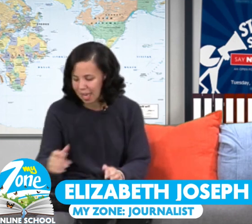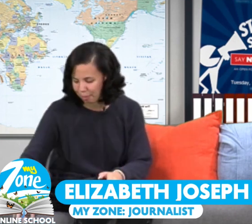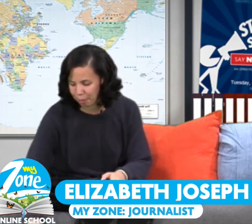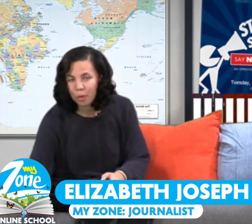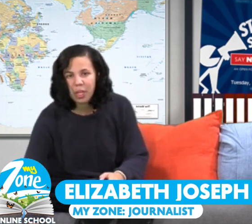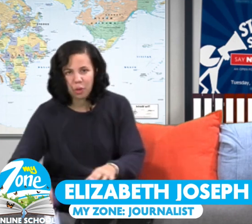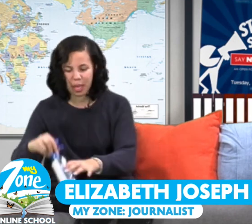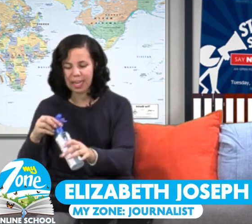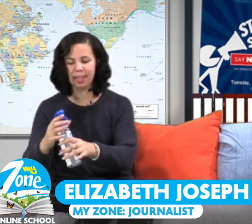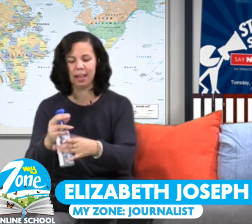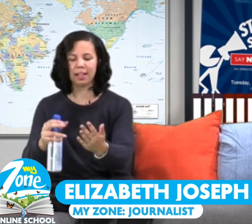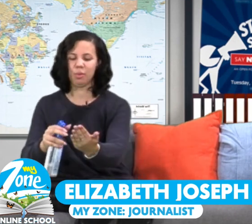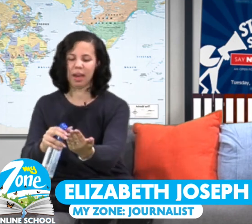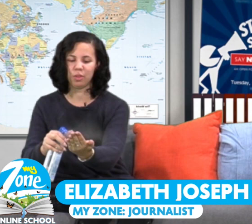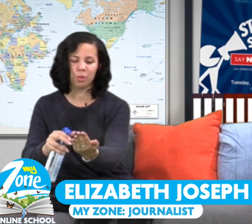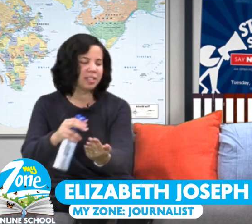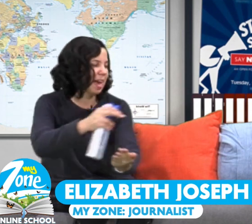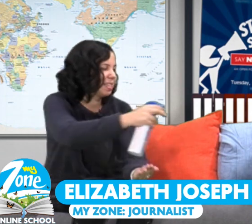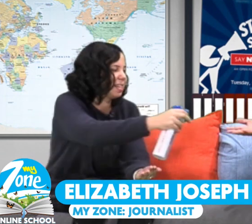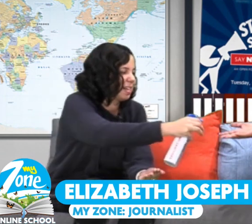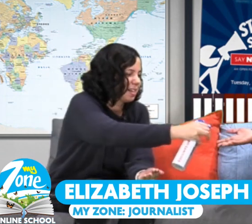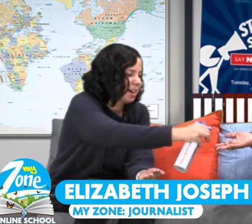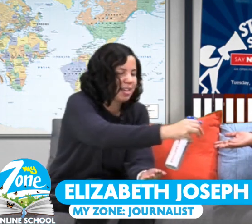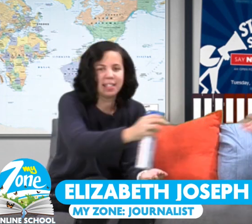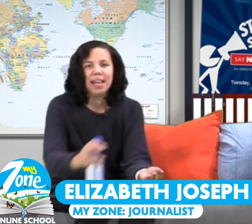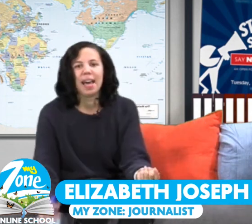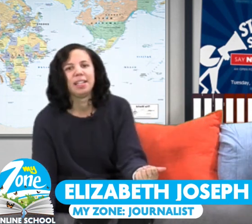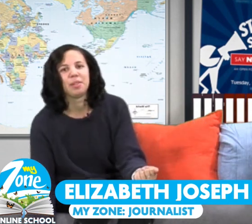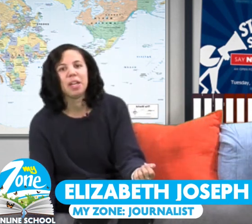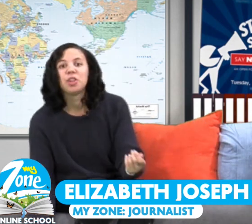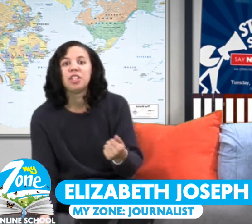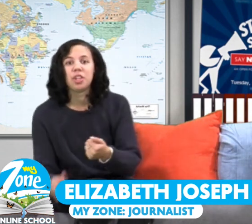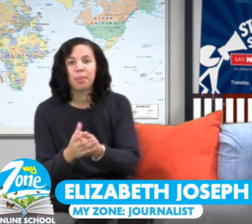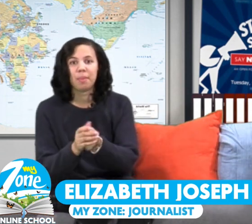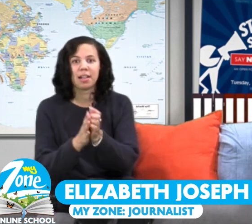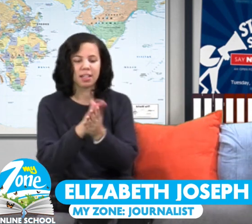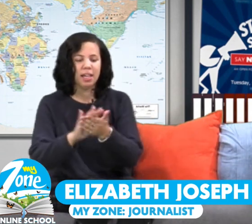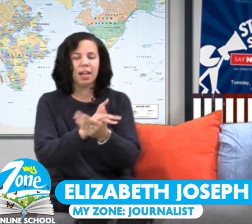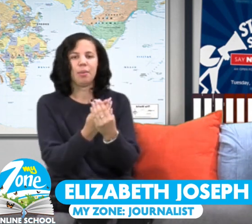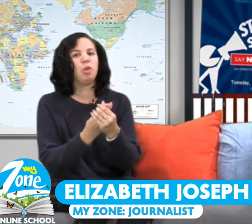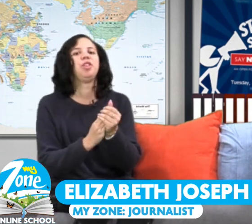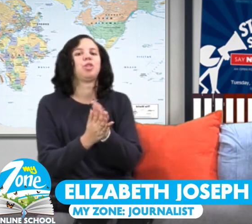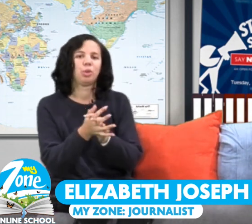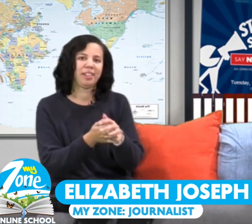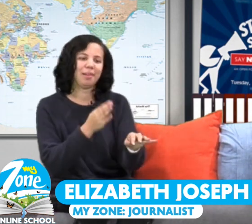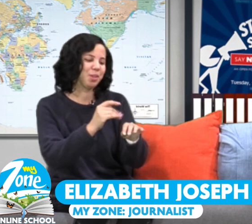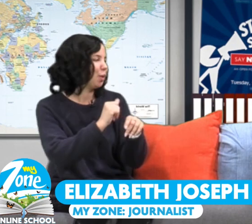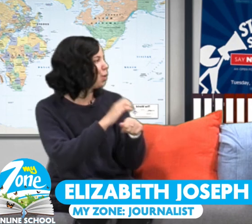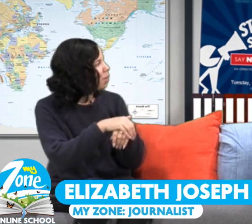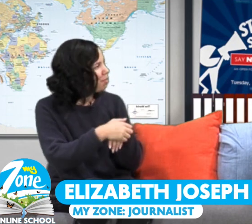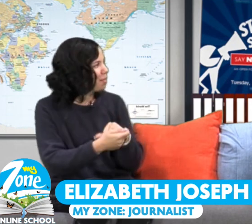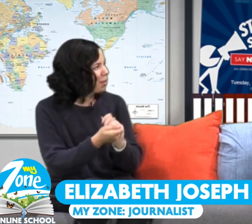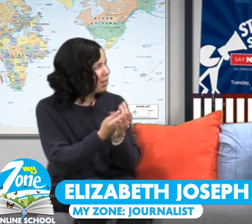thing. But before we do anything else, we have to always sanitize our hands and make sure that you keep a mask with you at all times.